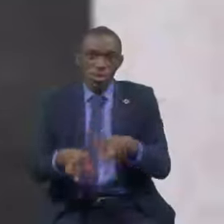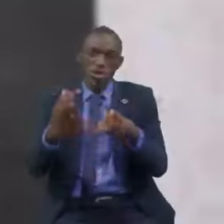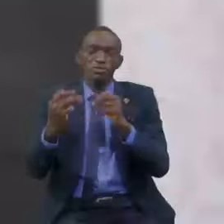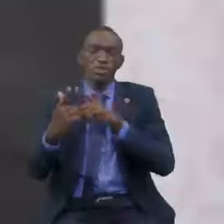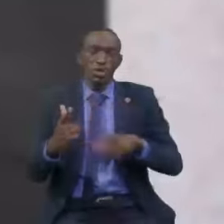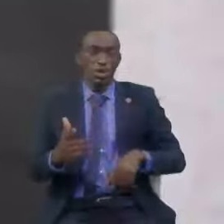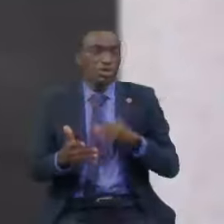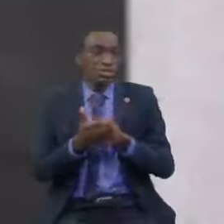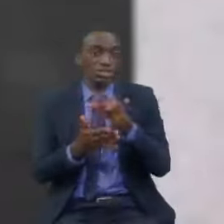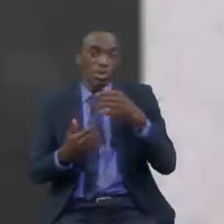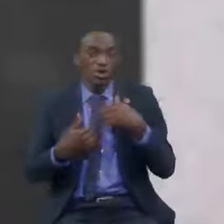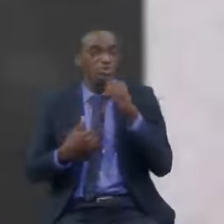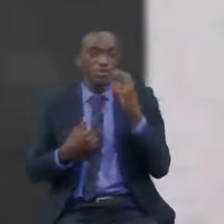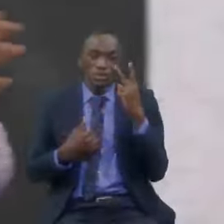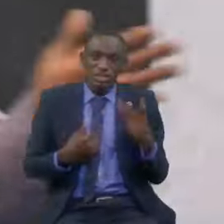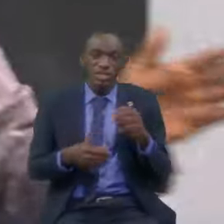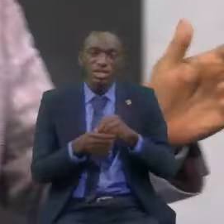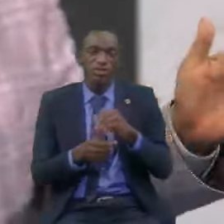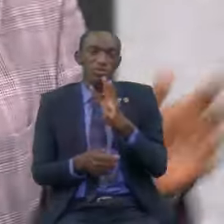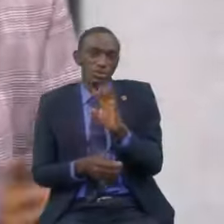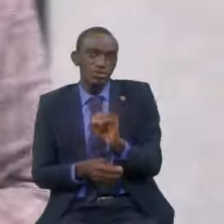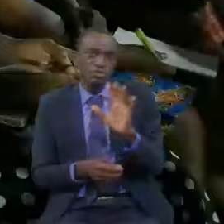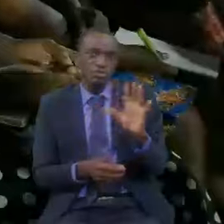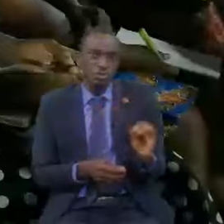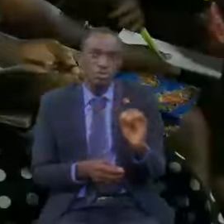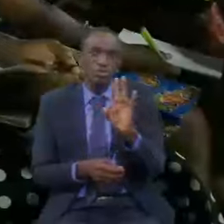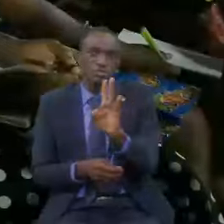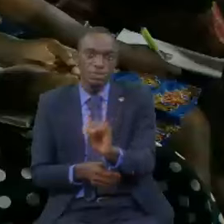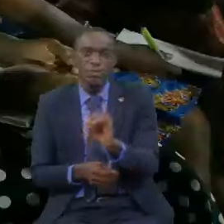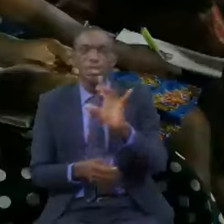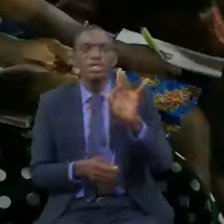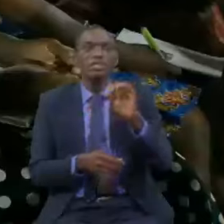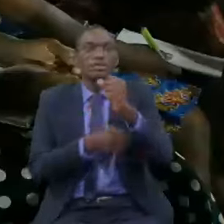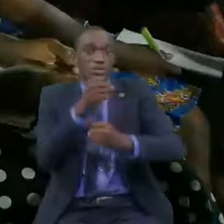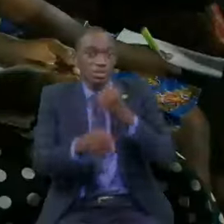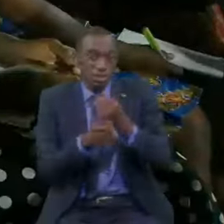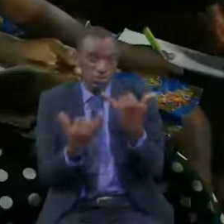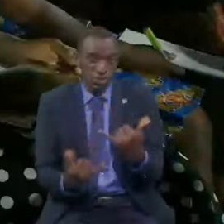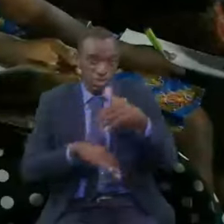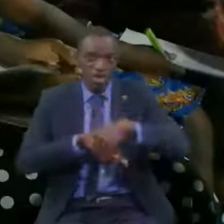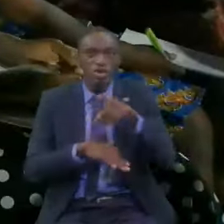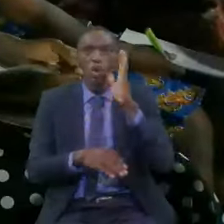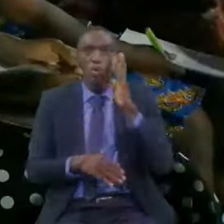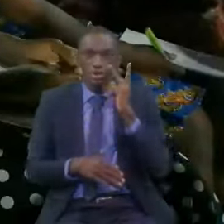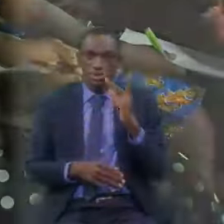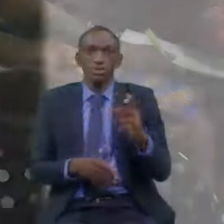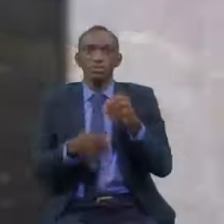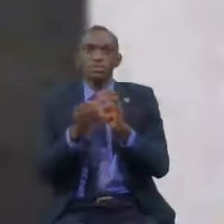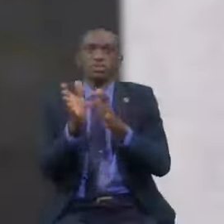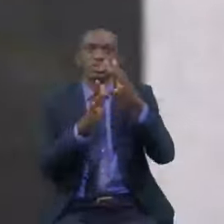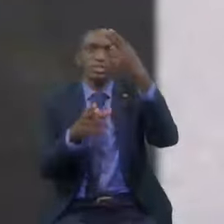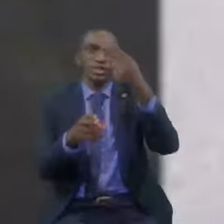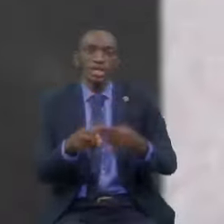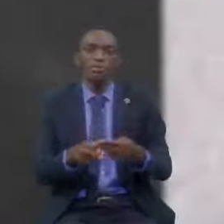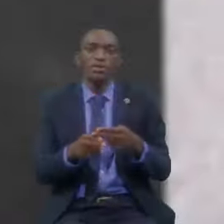80 years, tonight you'll see it in Jesus' name. Look at verse 7. In